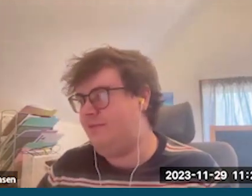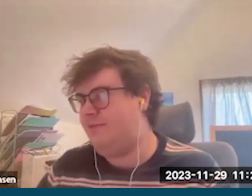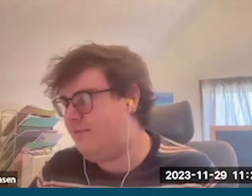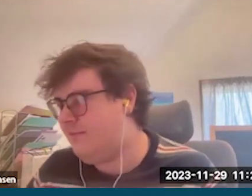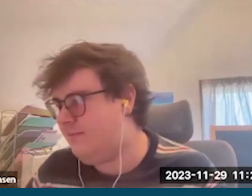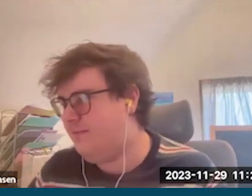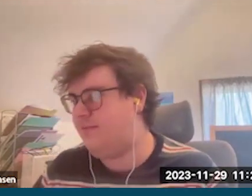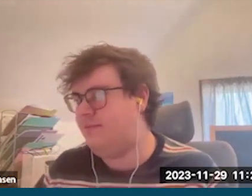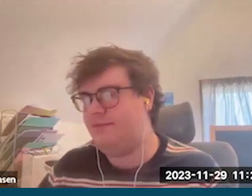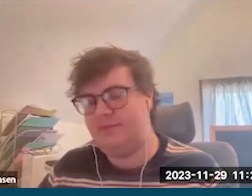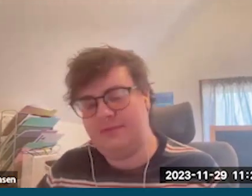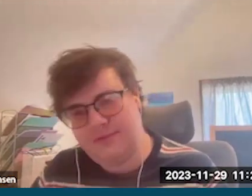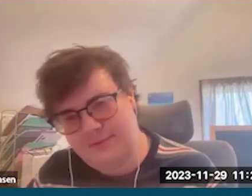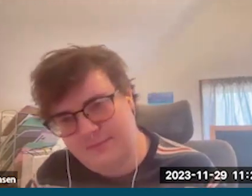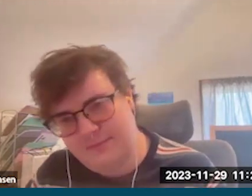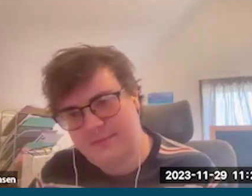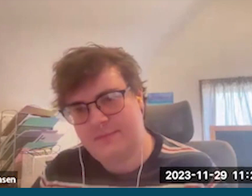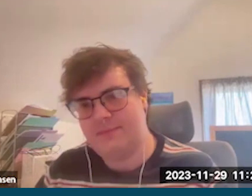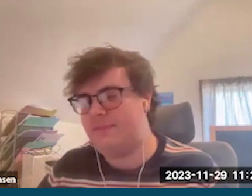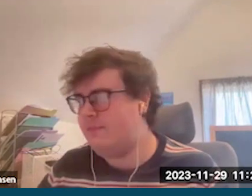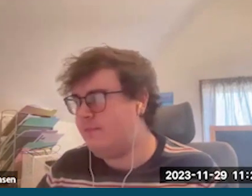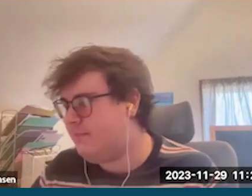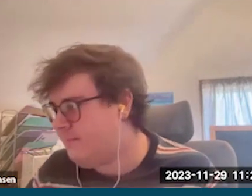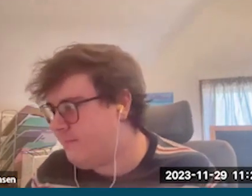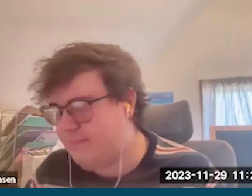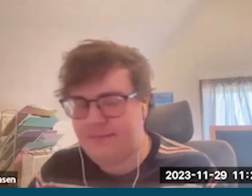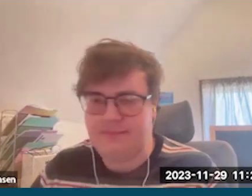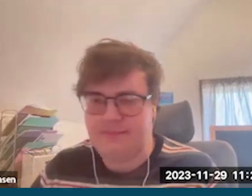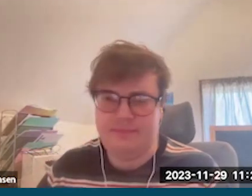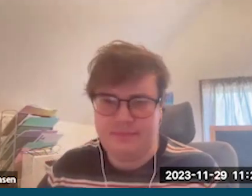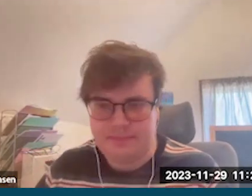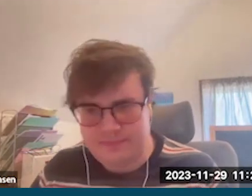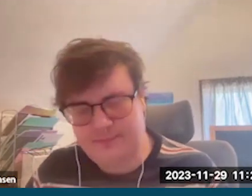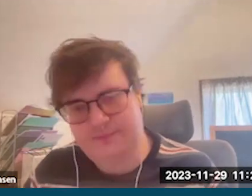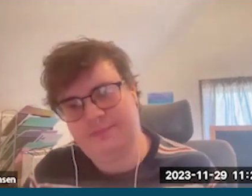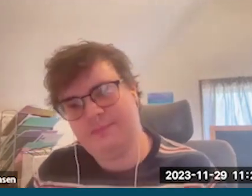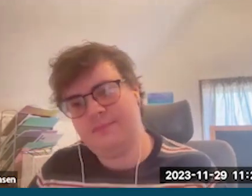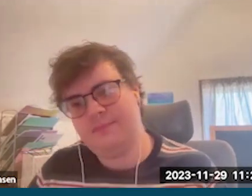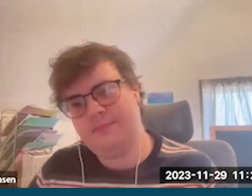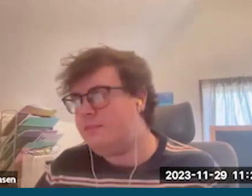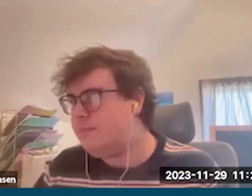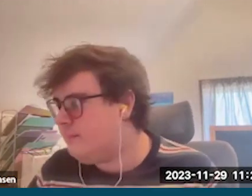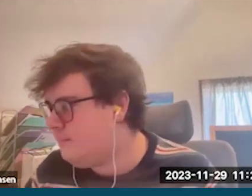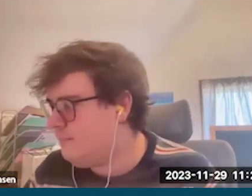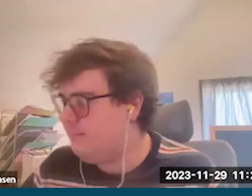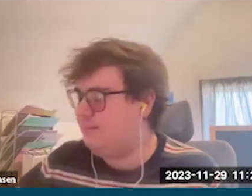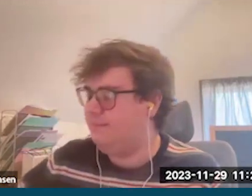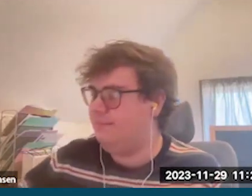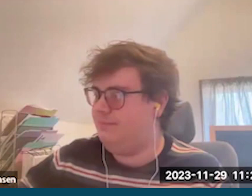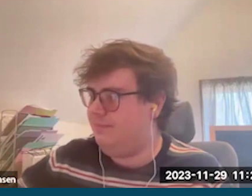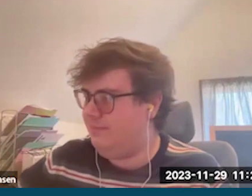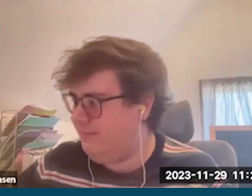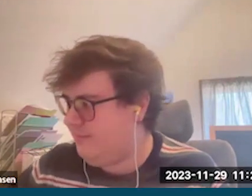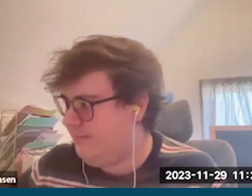type messages or wait to look until I press the button to have a message read out loud. If anyone is